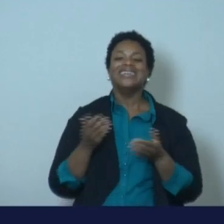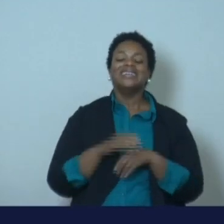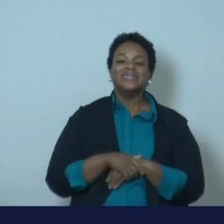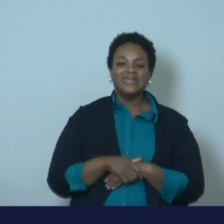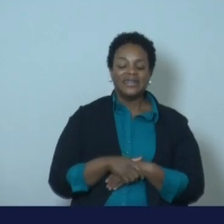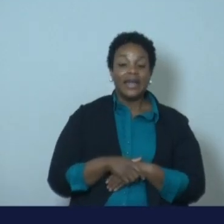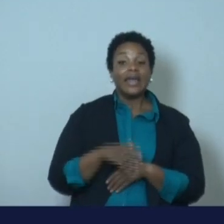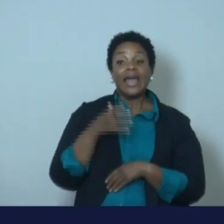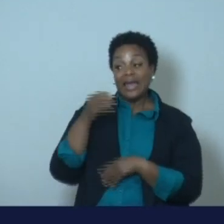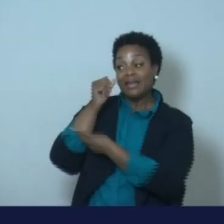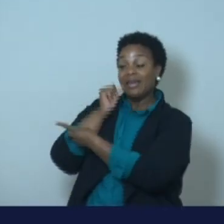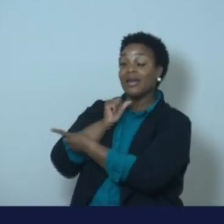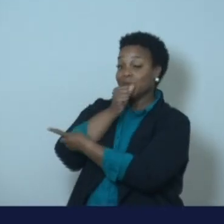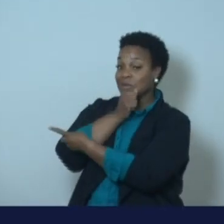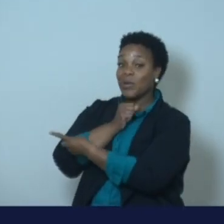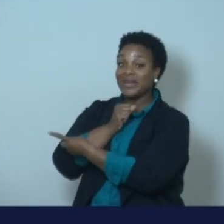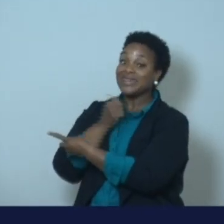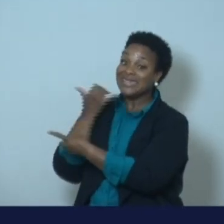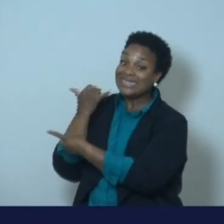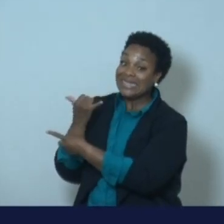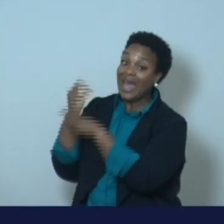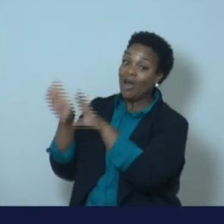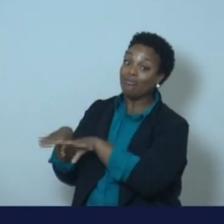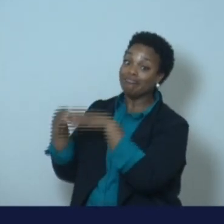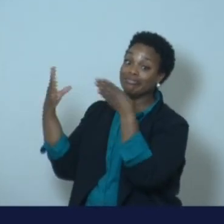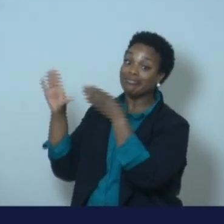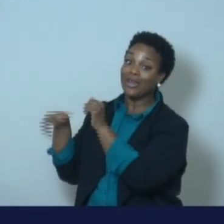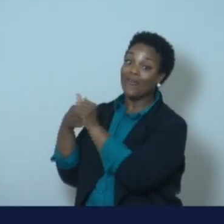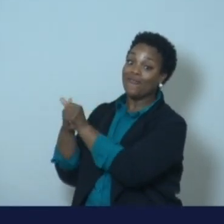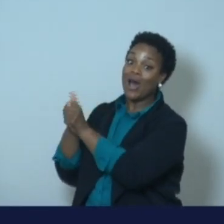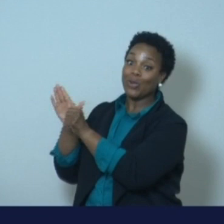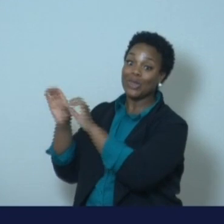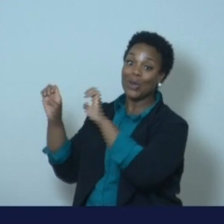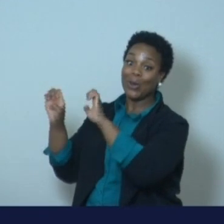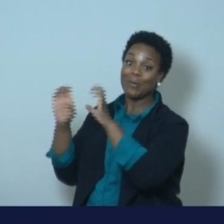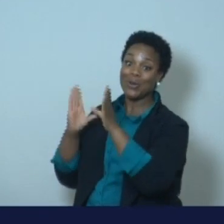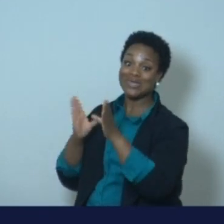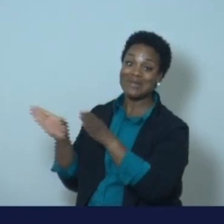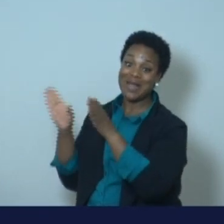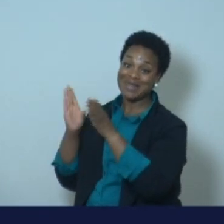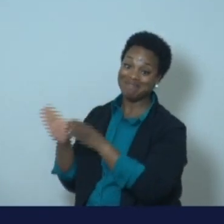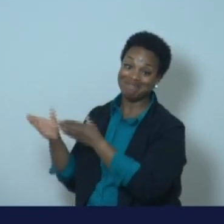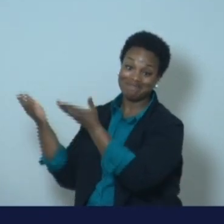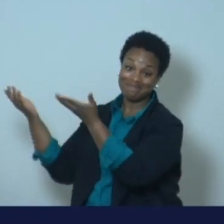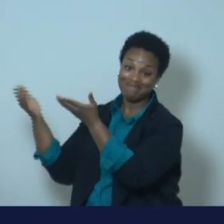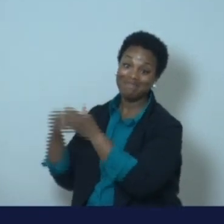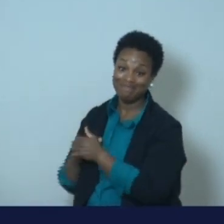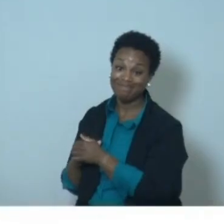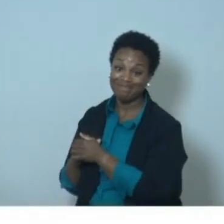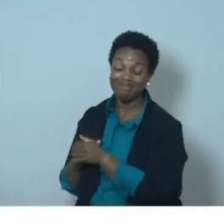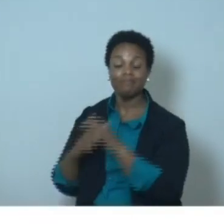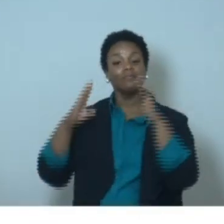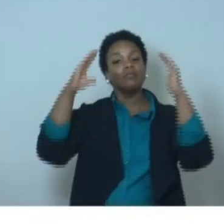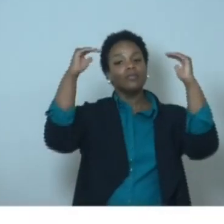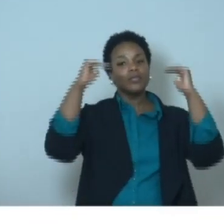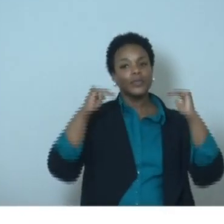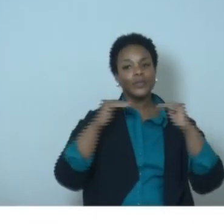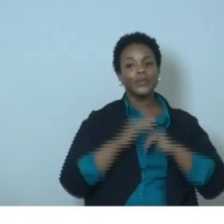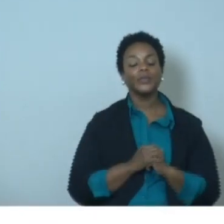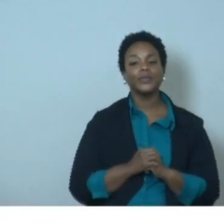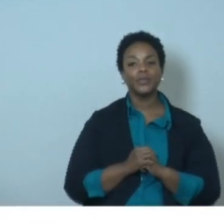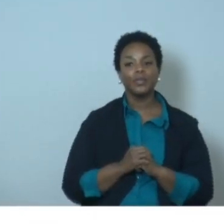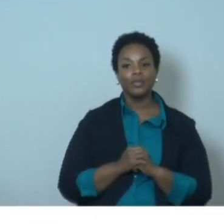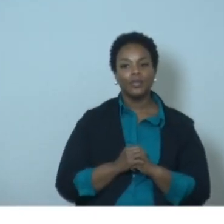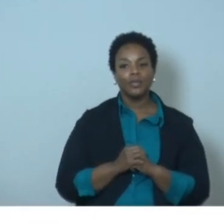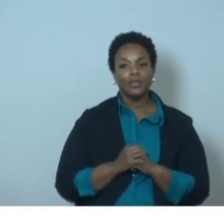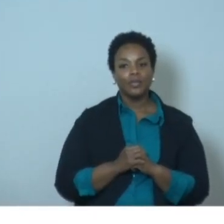and Arizona is, basically sounding the alarm. Next slide. I want